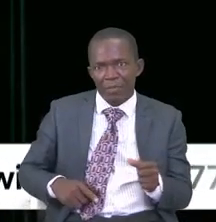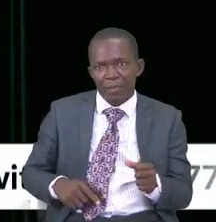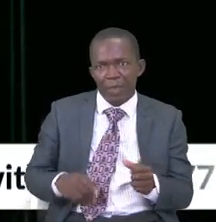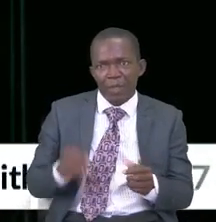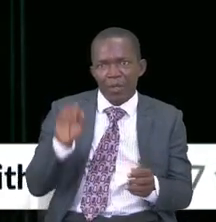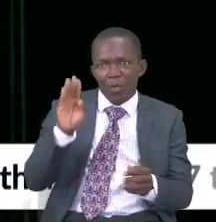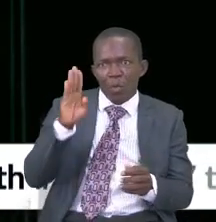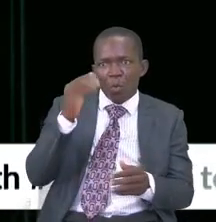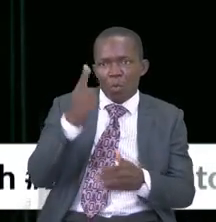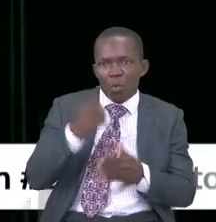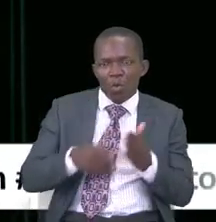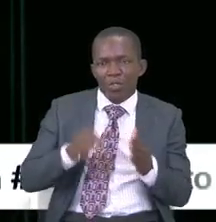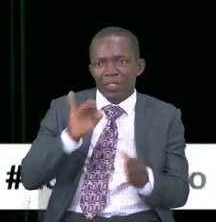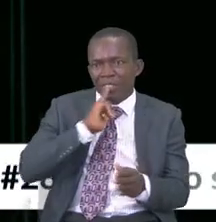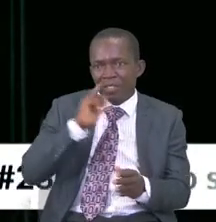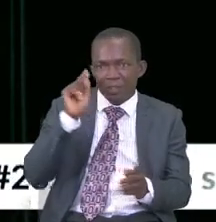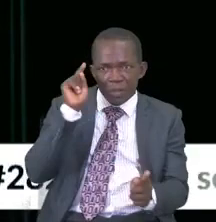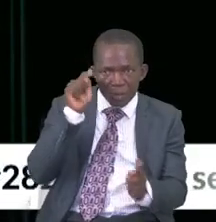crystal clear?